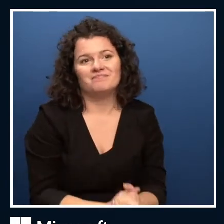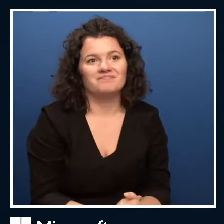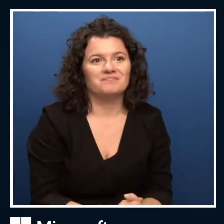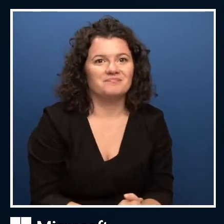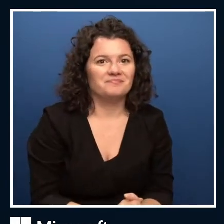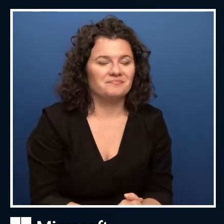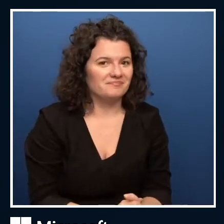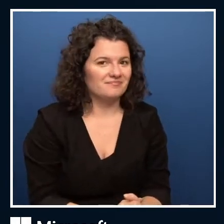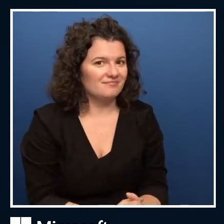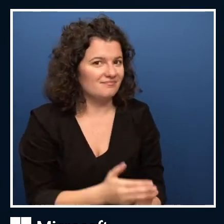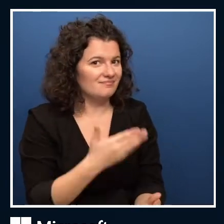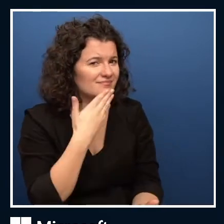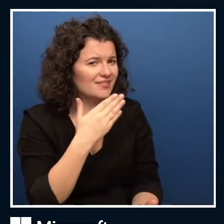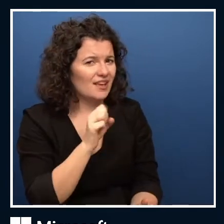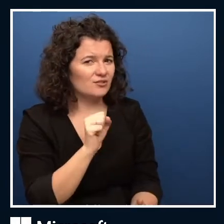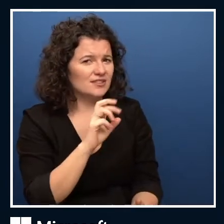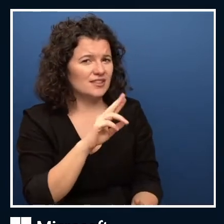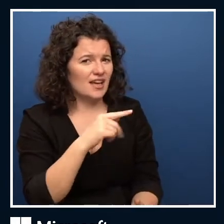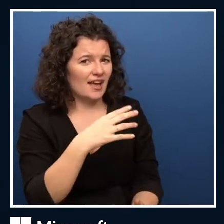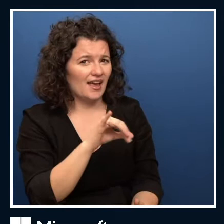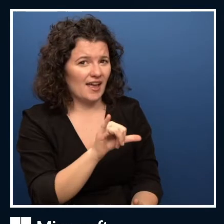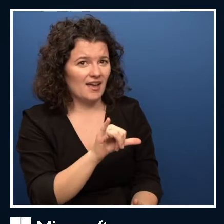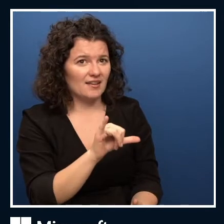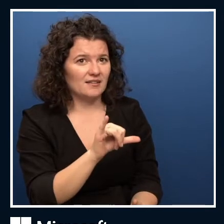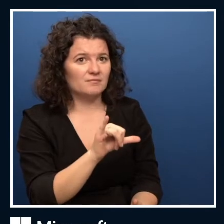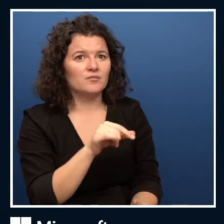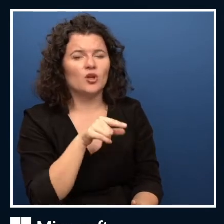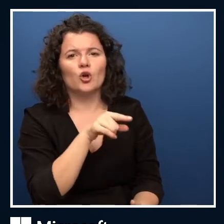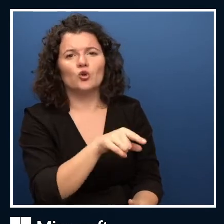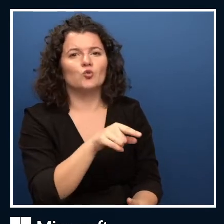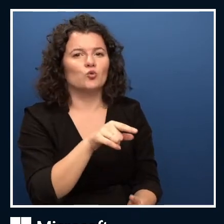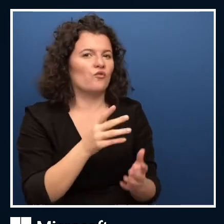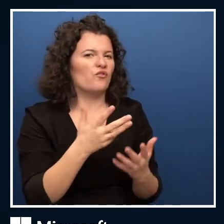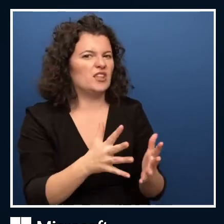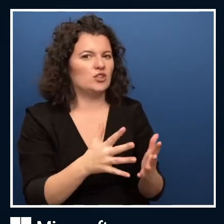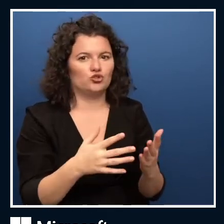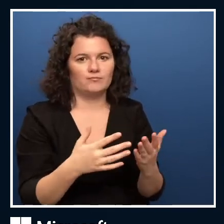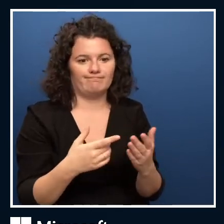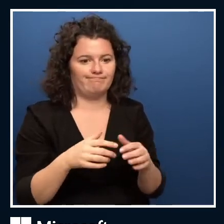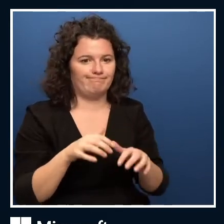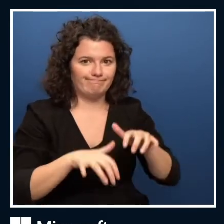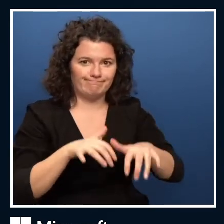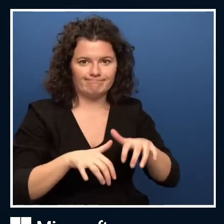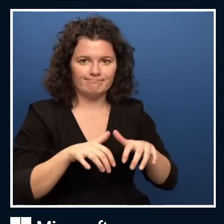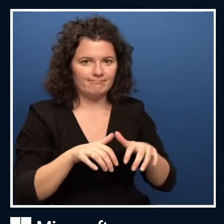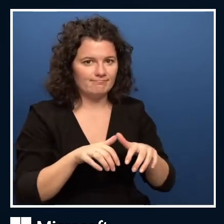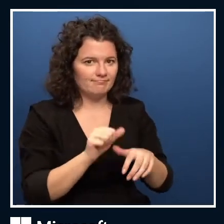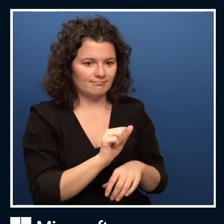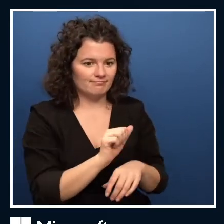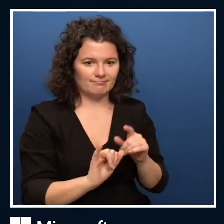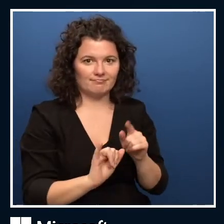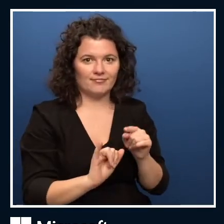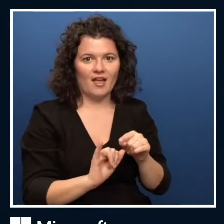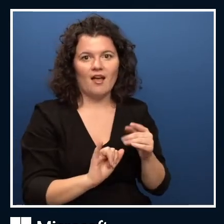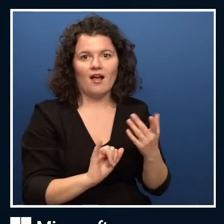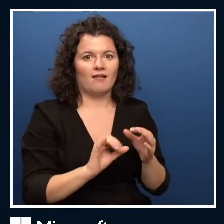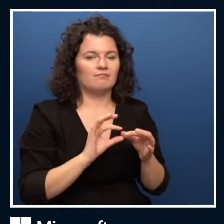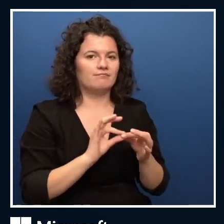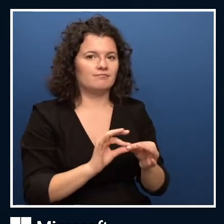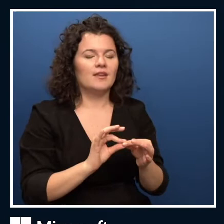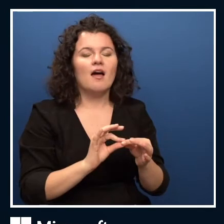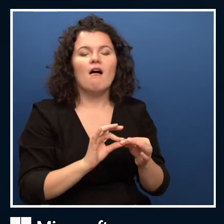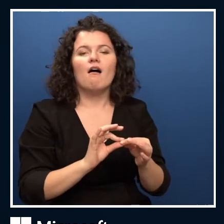of the very smart AI assistants as part of the technology at Sberbank. So can you